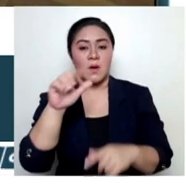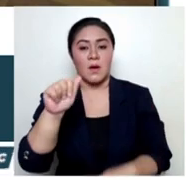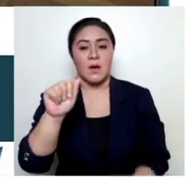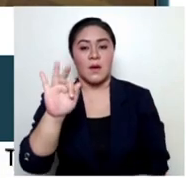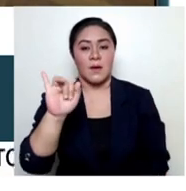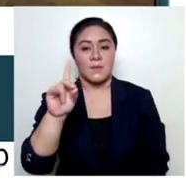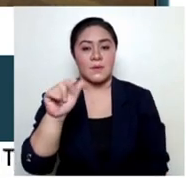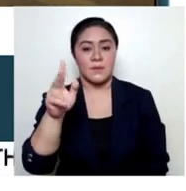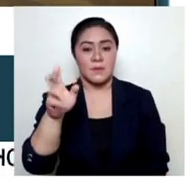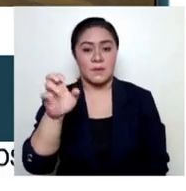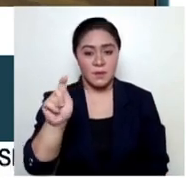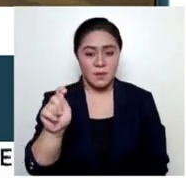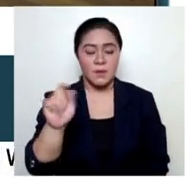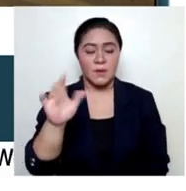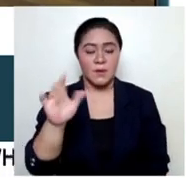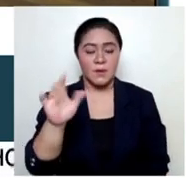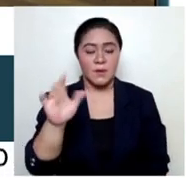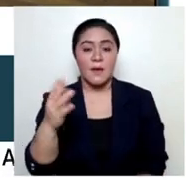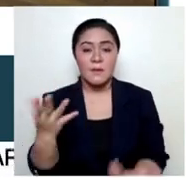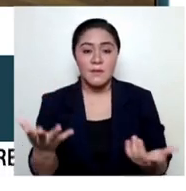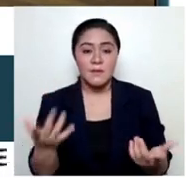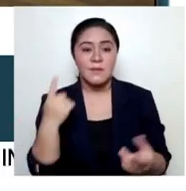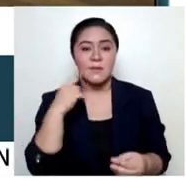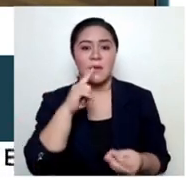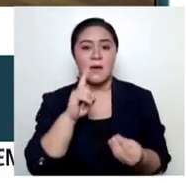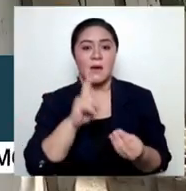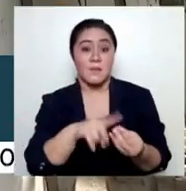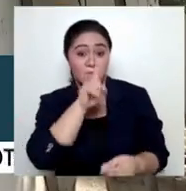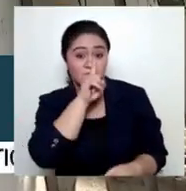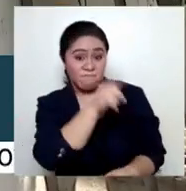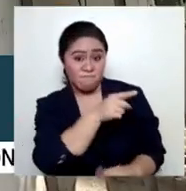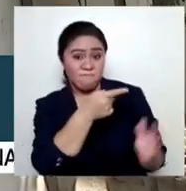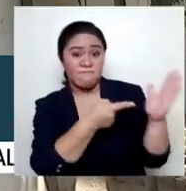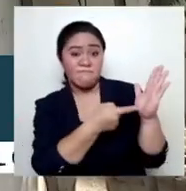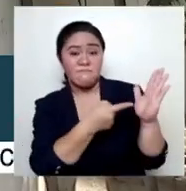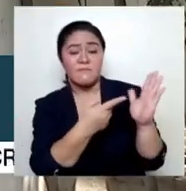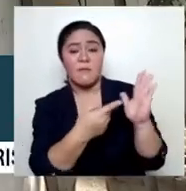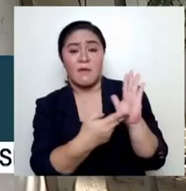the magnitude, the credibility of Ragos.